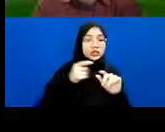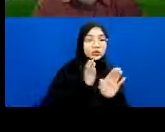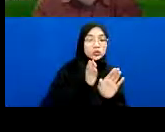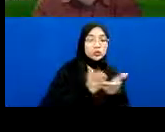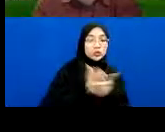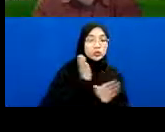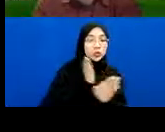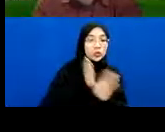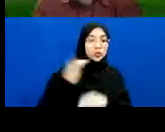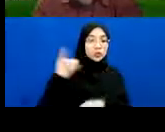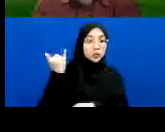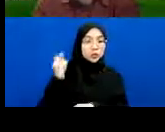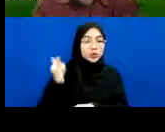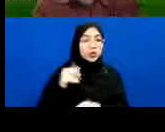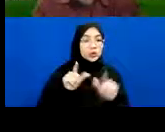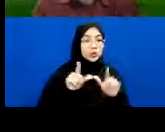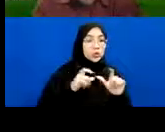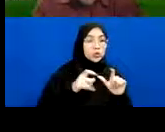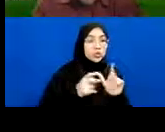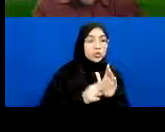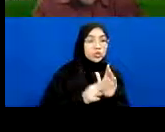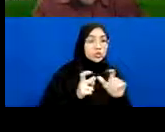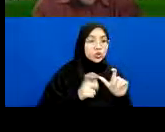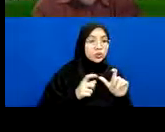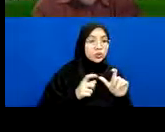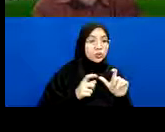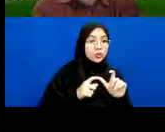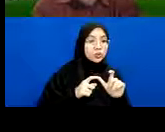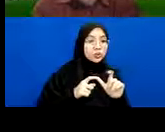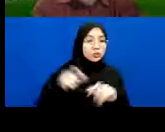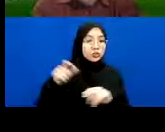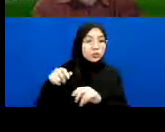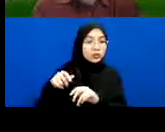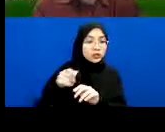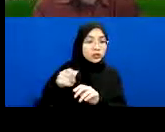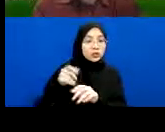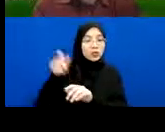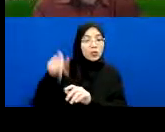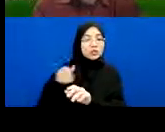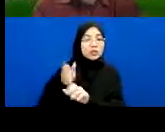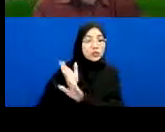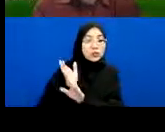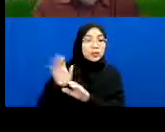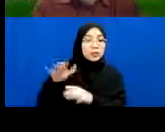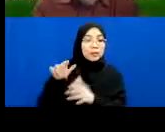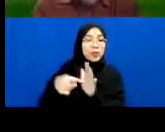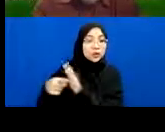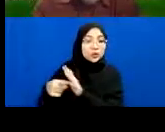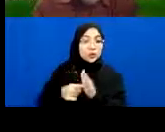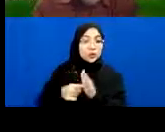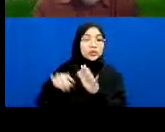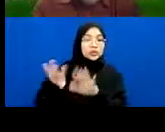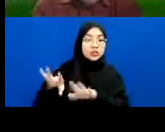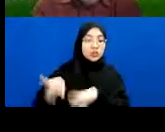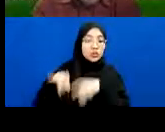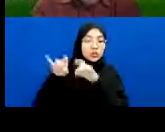a physiotherapist, and he is currently studying at Deakin University in Melbourne. Arastiani Sukma is a student